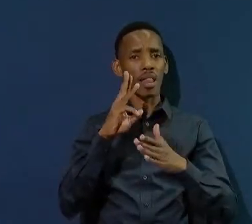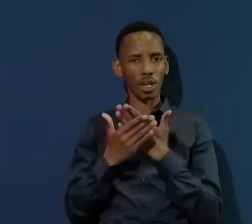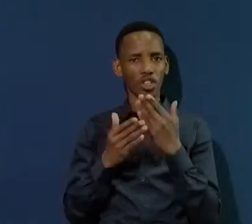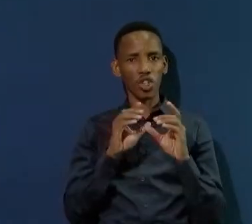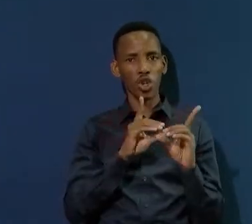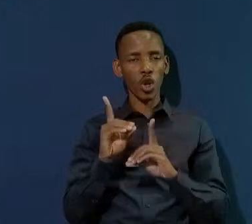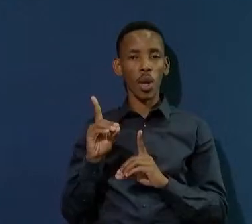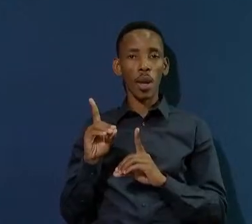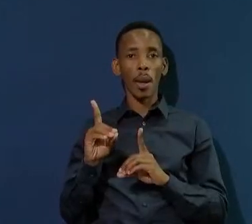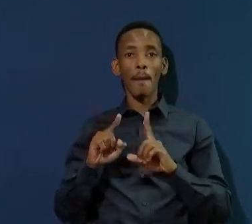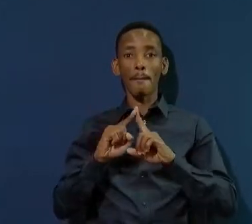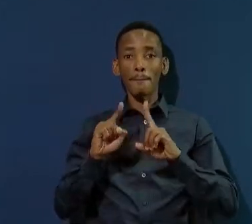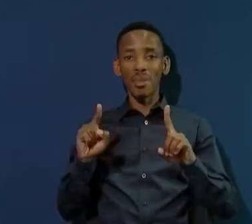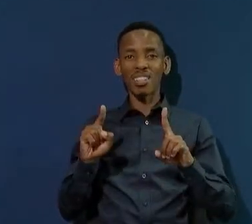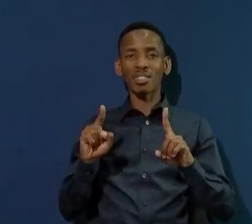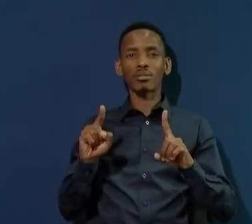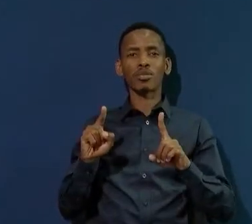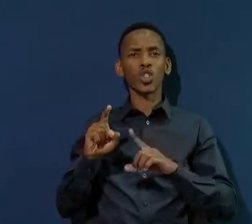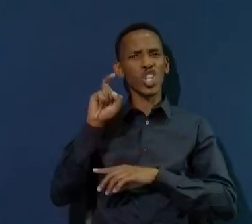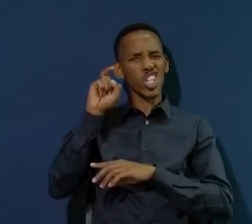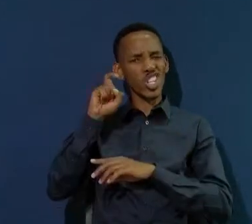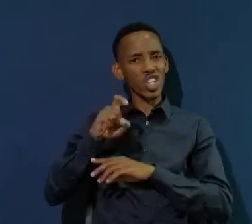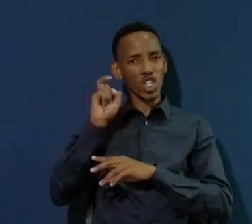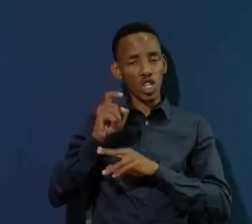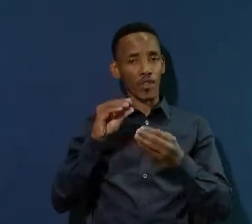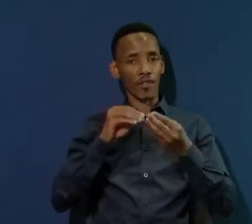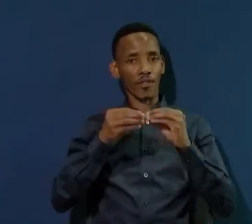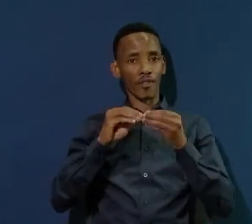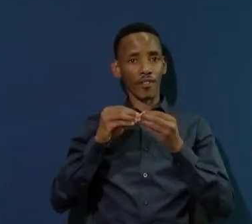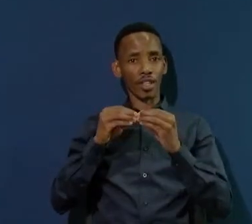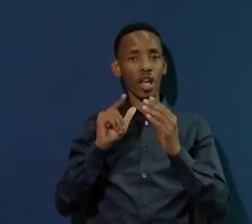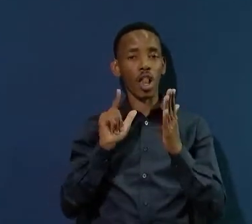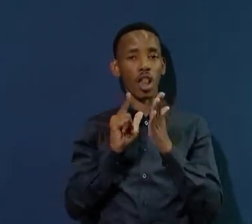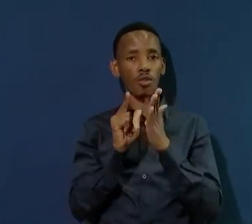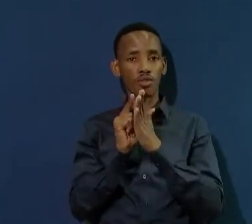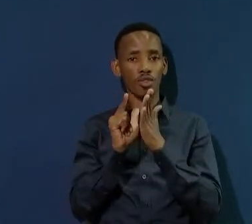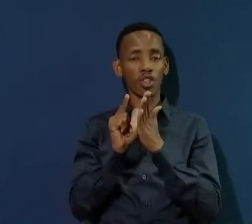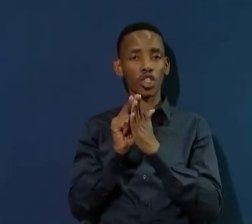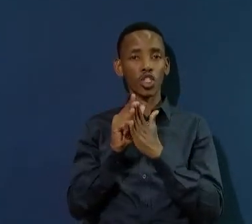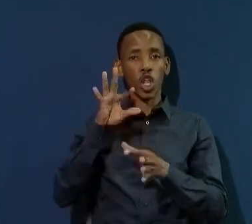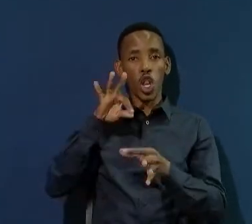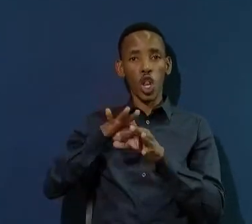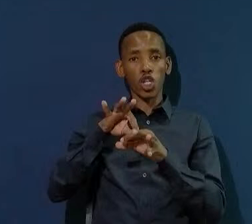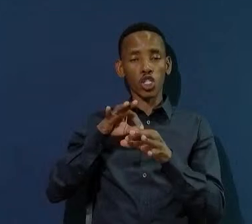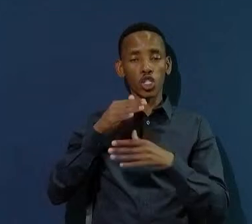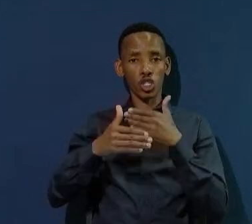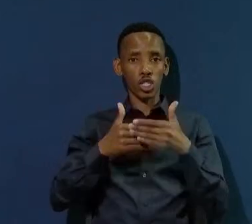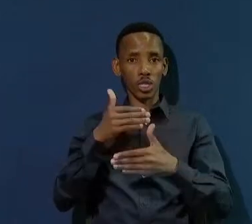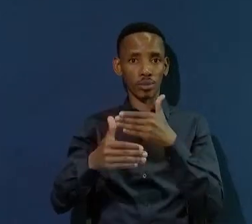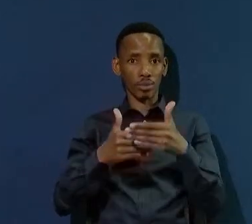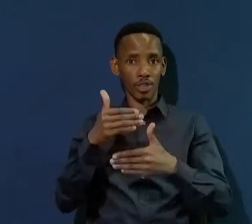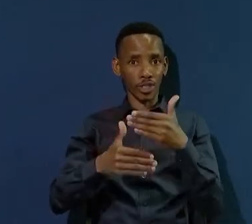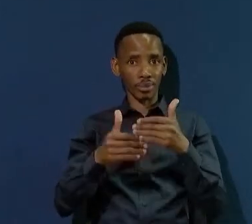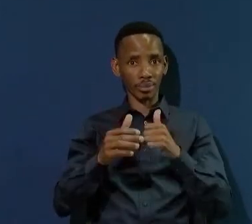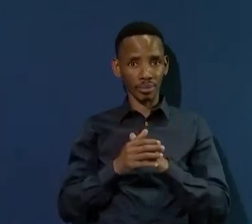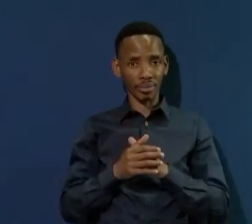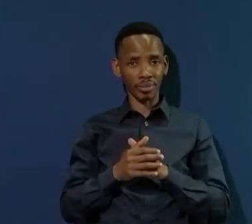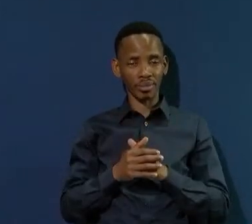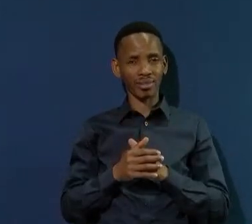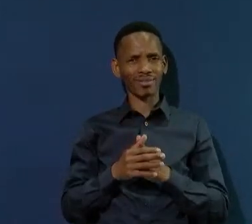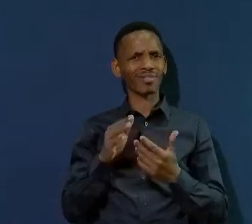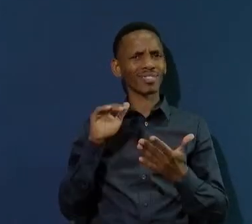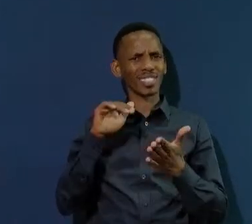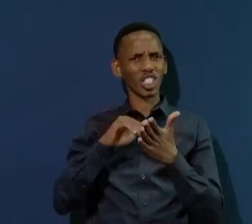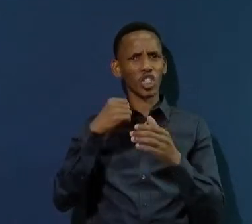very easy. So there are a lot of enhancements that we could do in our electoral processes in order for us to even